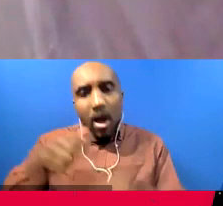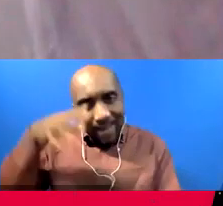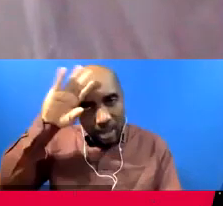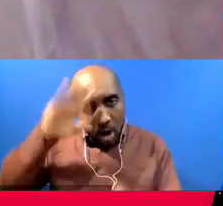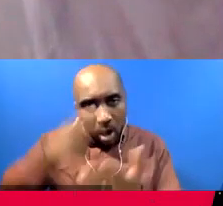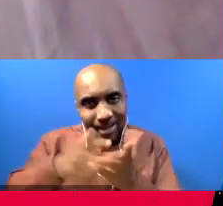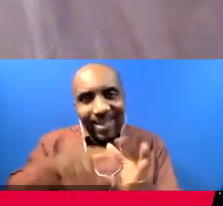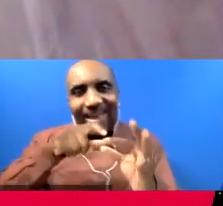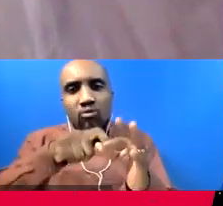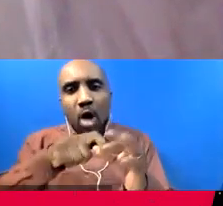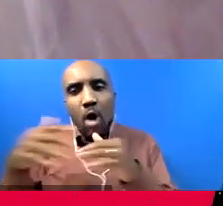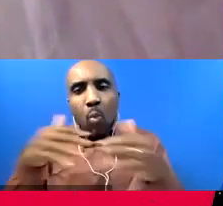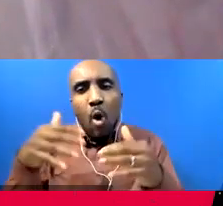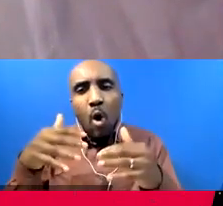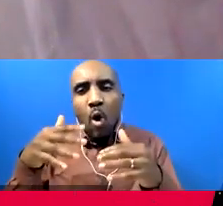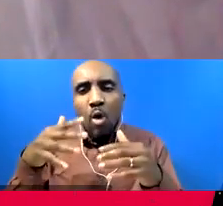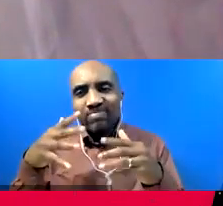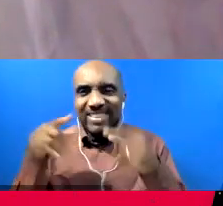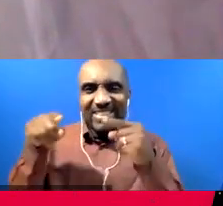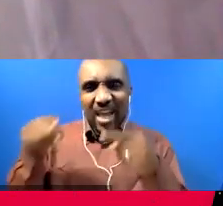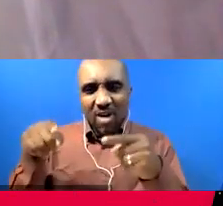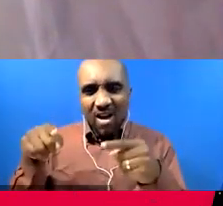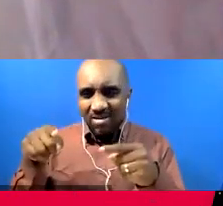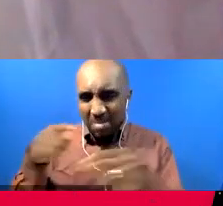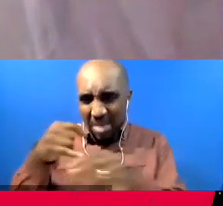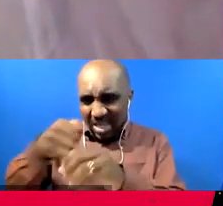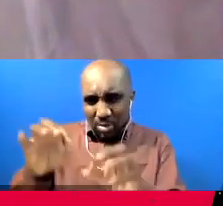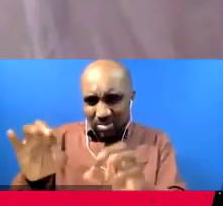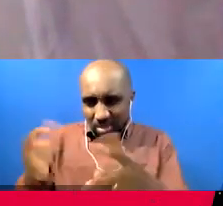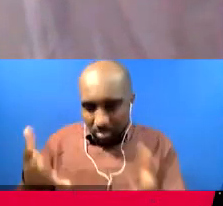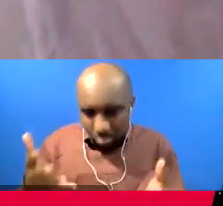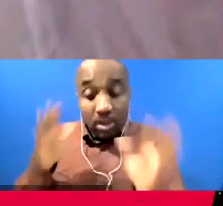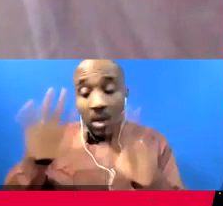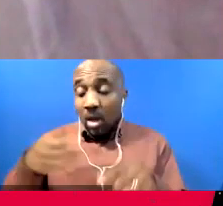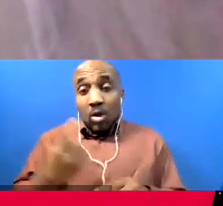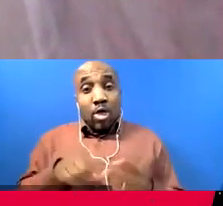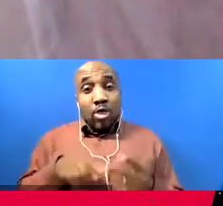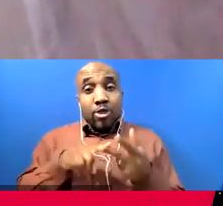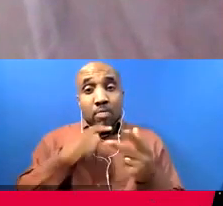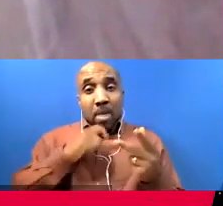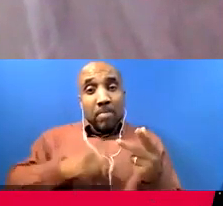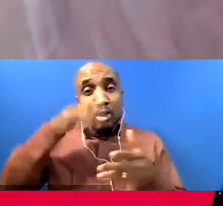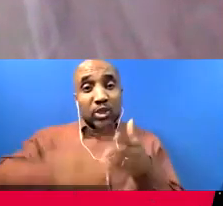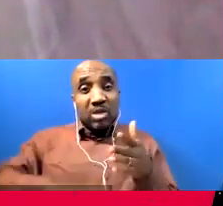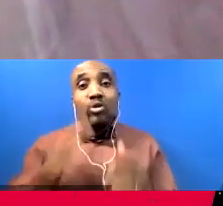that, the Iraq War, the War on Terror, my own personal experiences of like racism